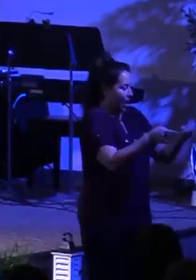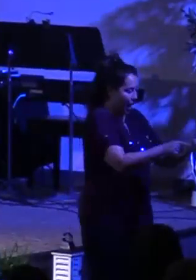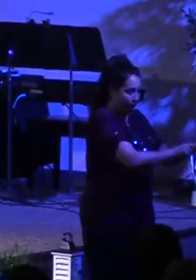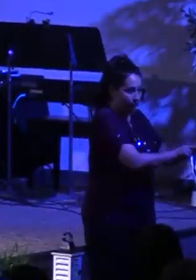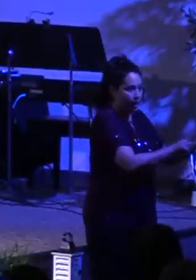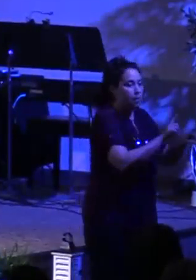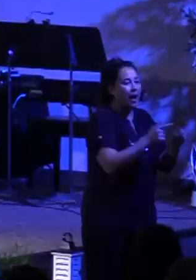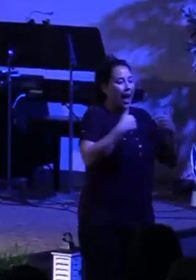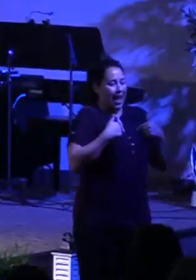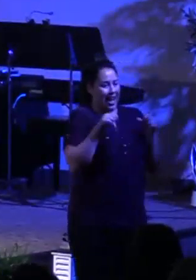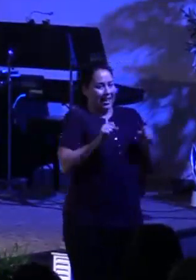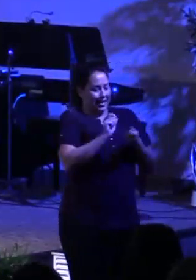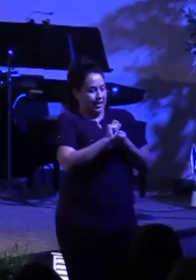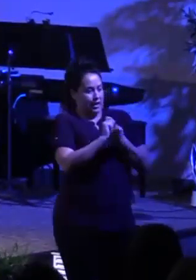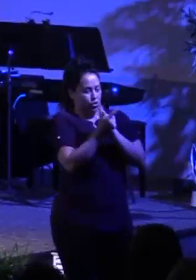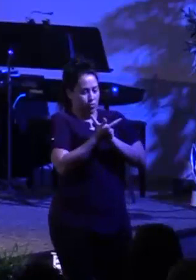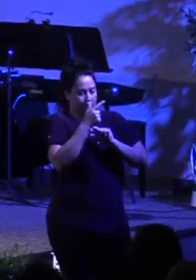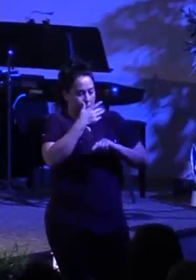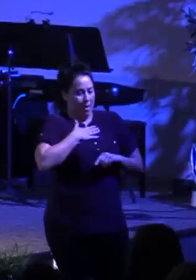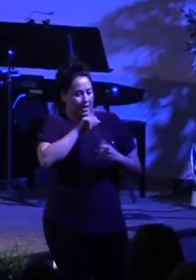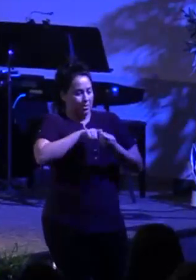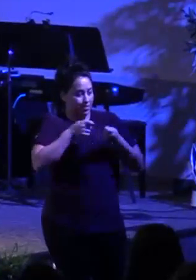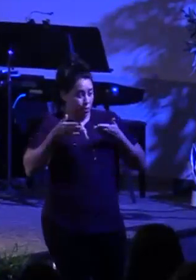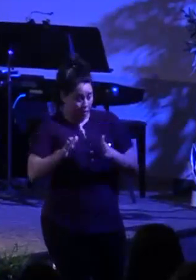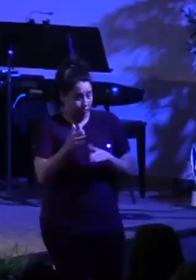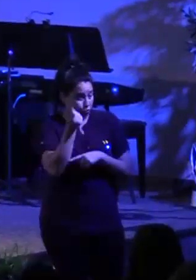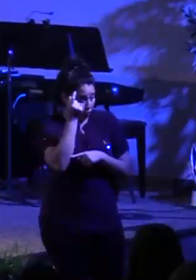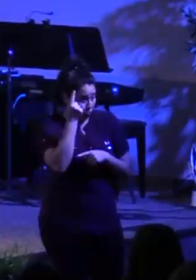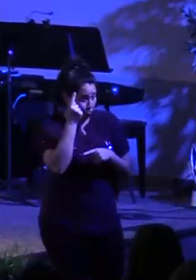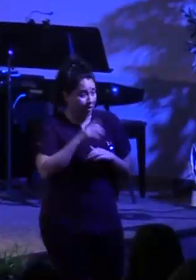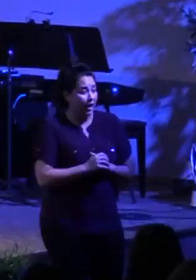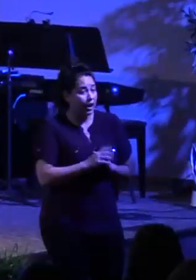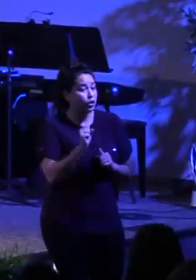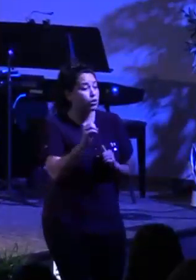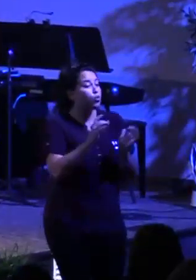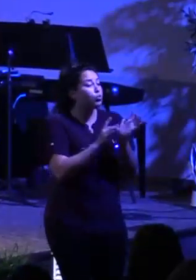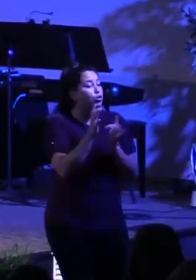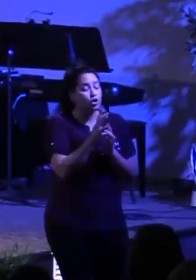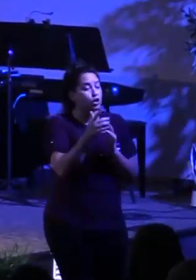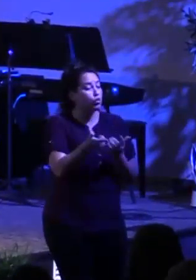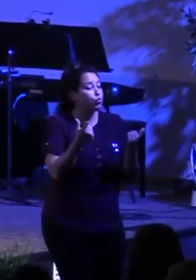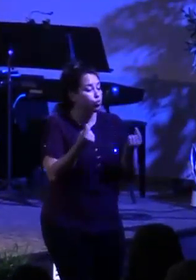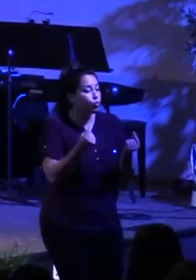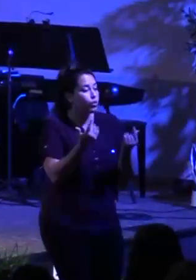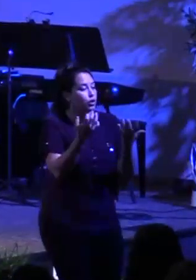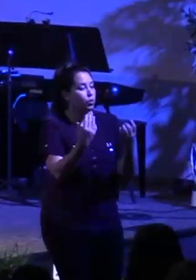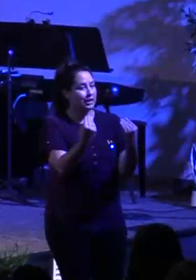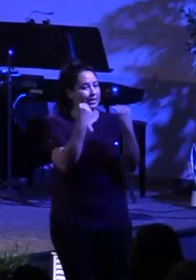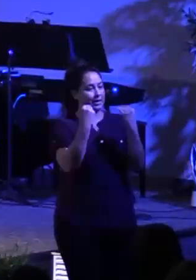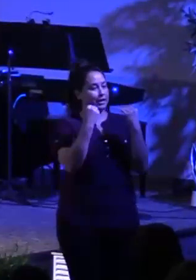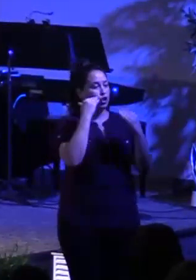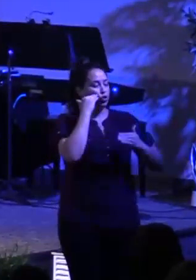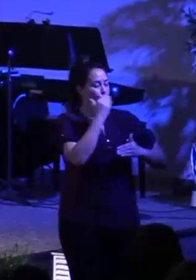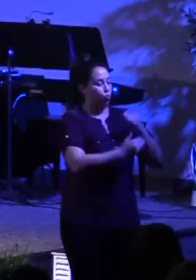very specific way. Does that make sense? Are you tracking with me? What Jesus is doing is training us to process reality